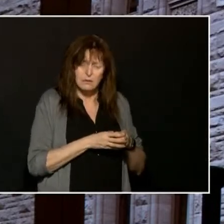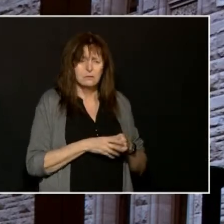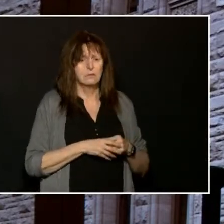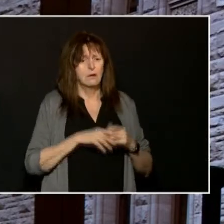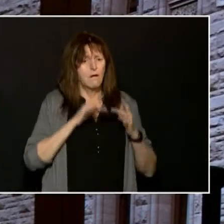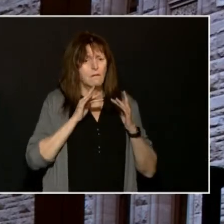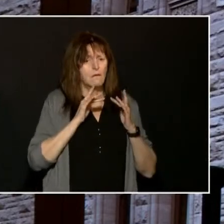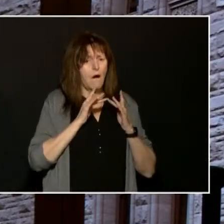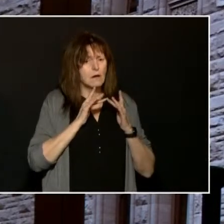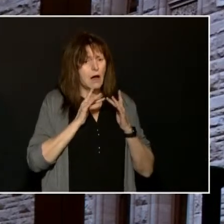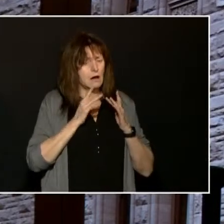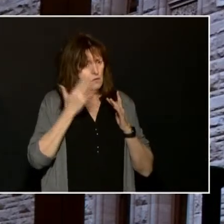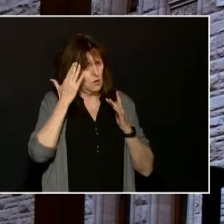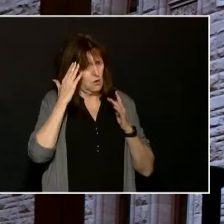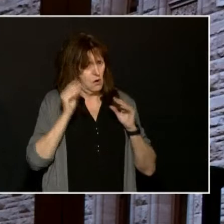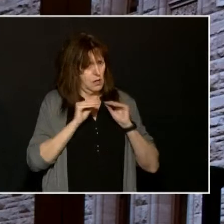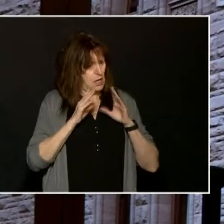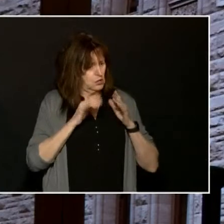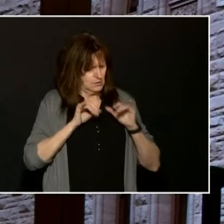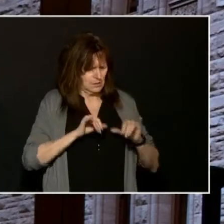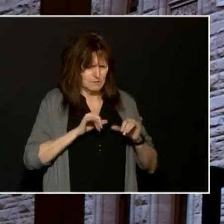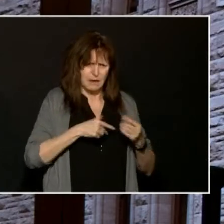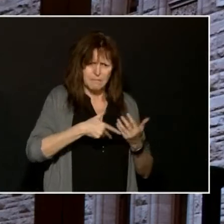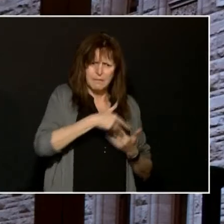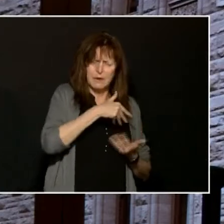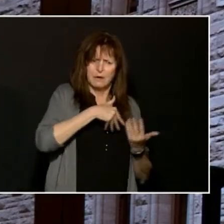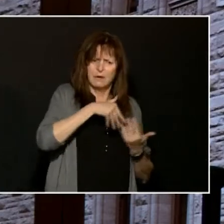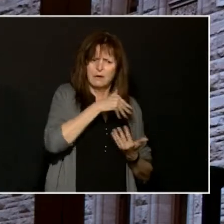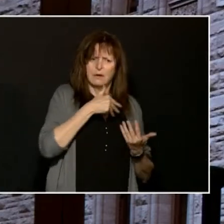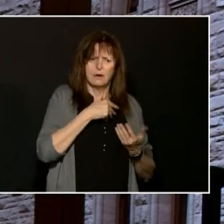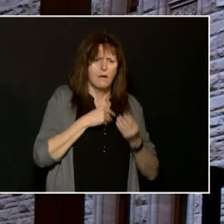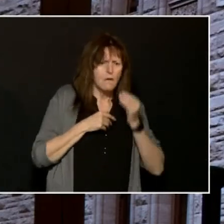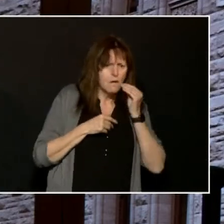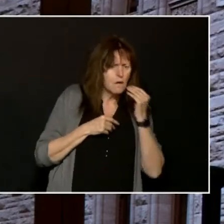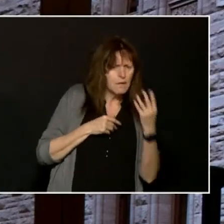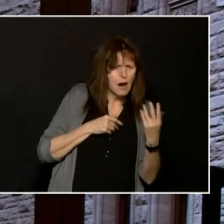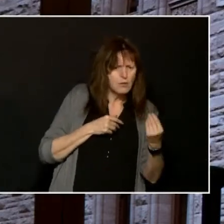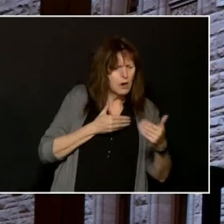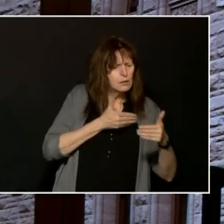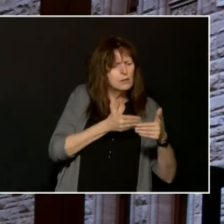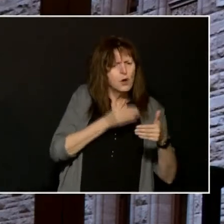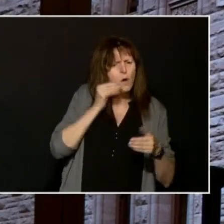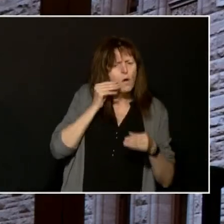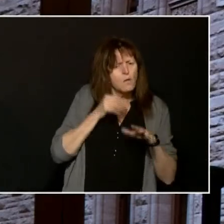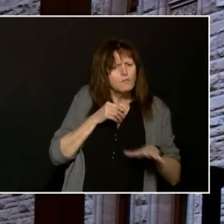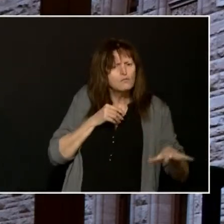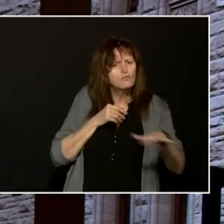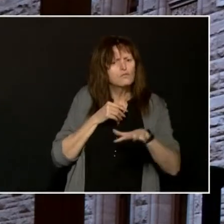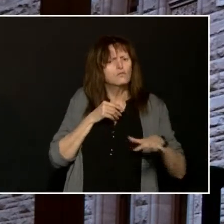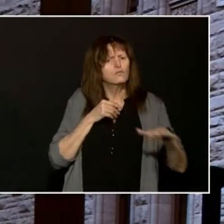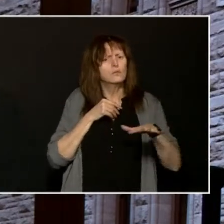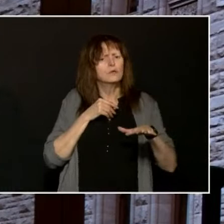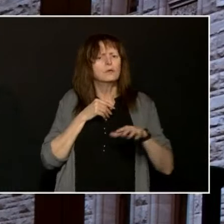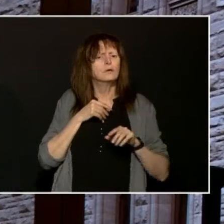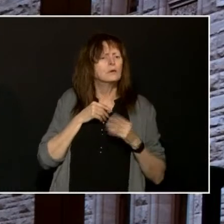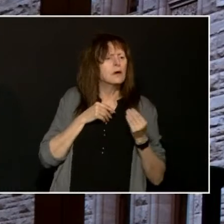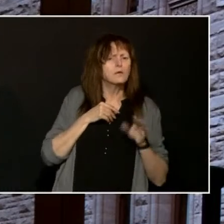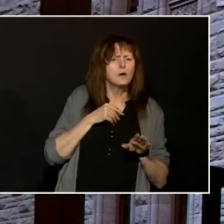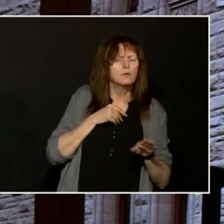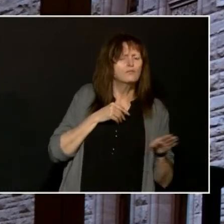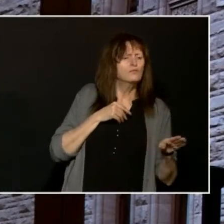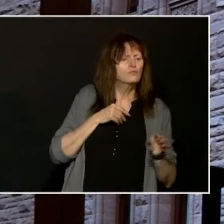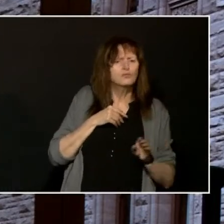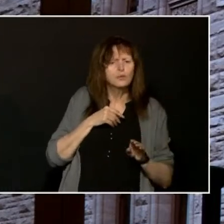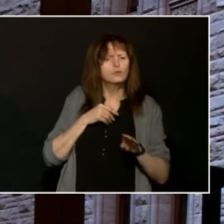to stay around the home if you can, do your outdoor activities around the home if you can. If you're going out and a little distance, make sure you're doing it within